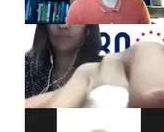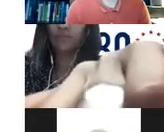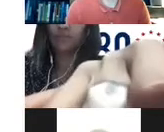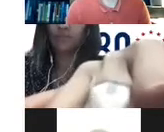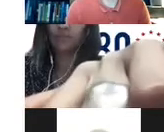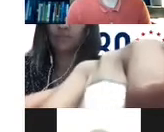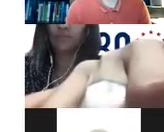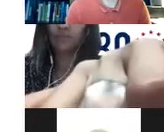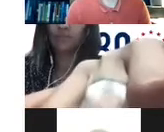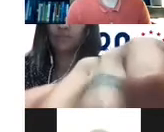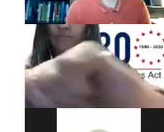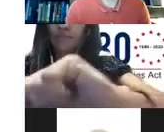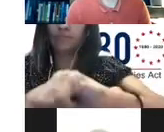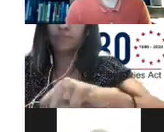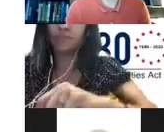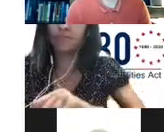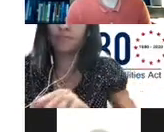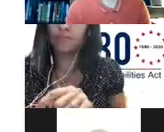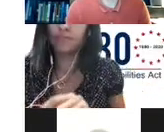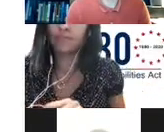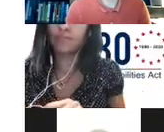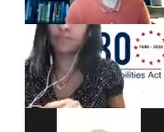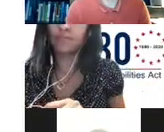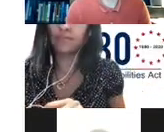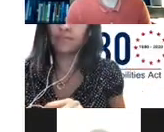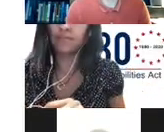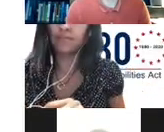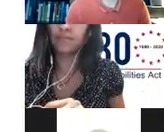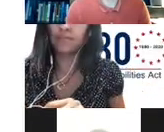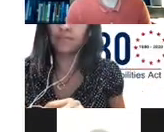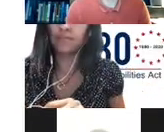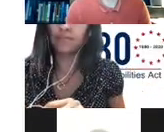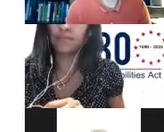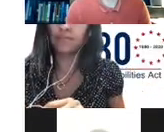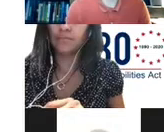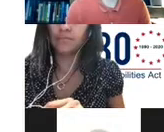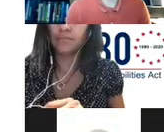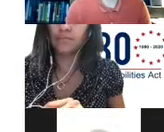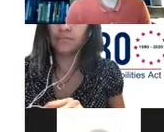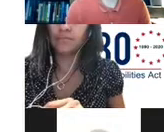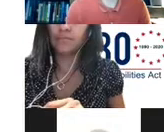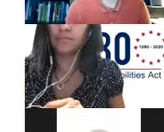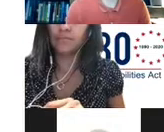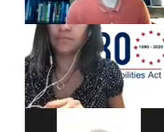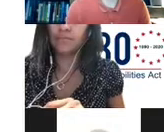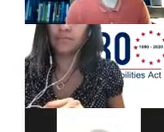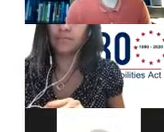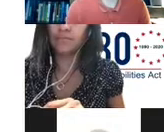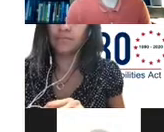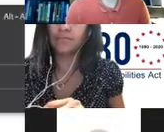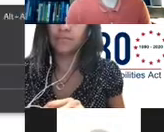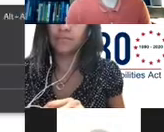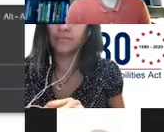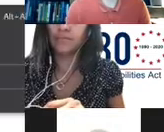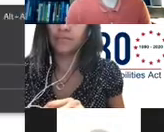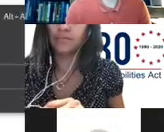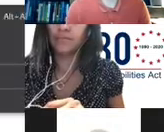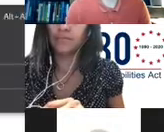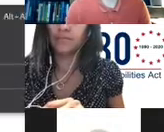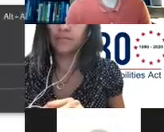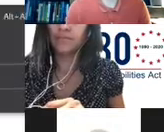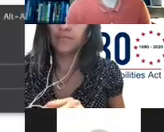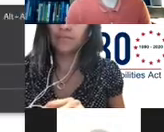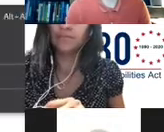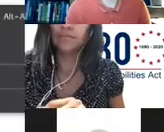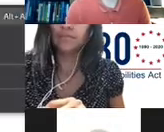view. So this is me here. Hi. And I can click here to mute or unmute myself. I can